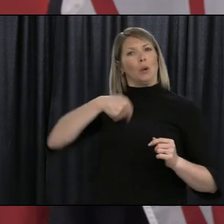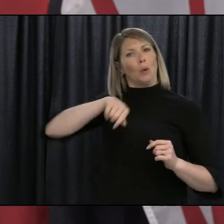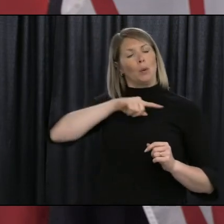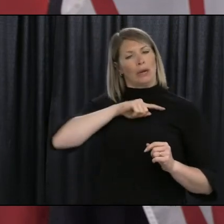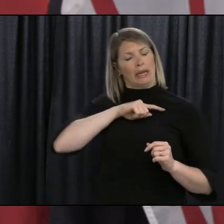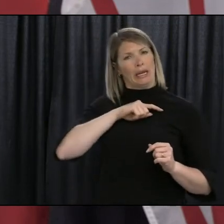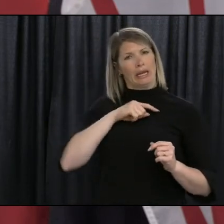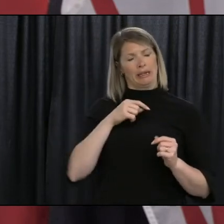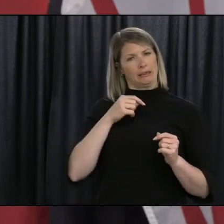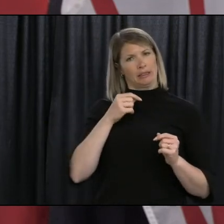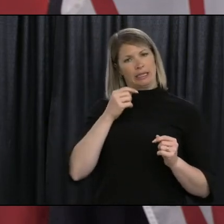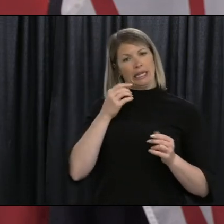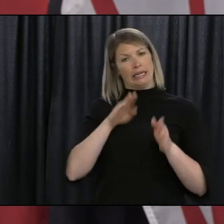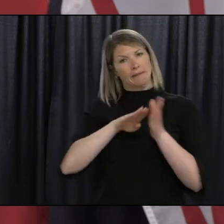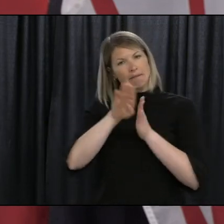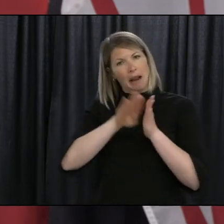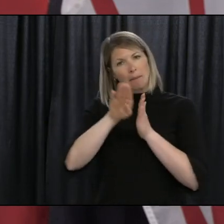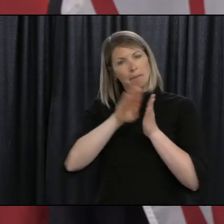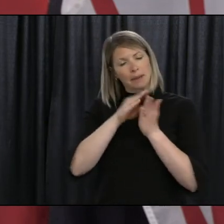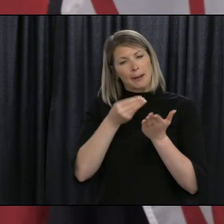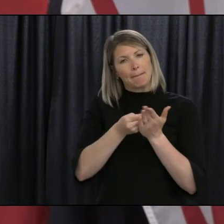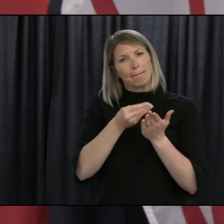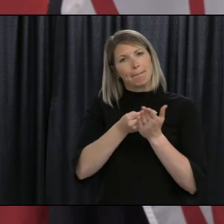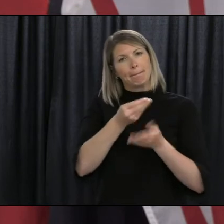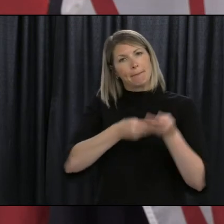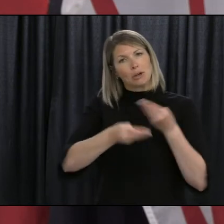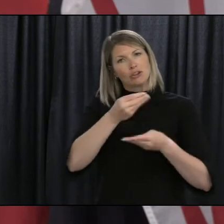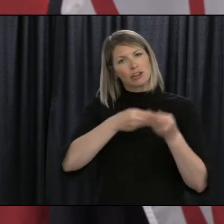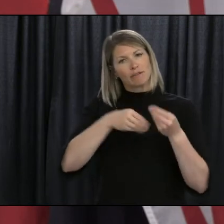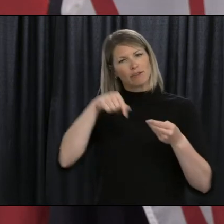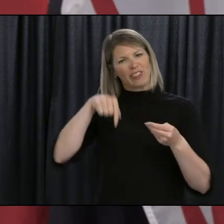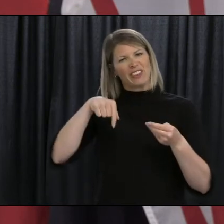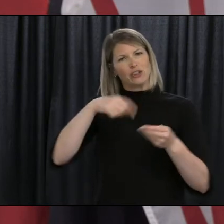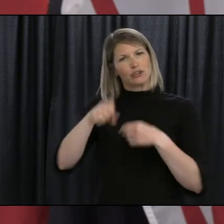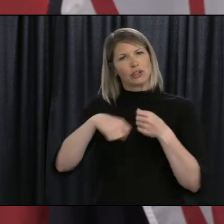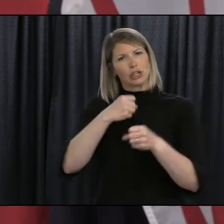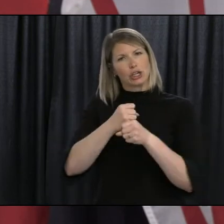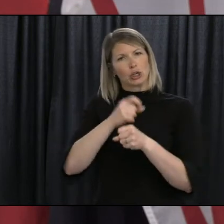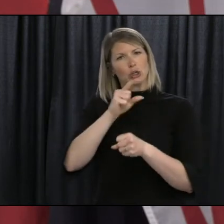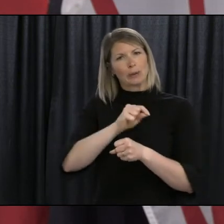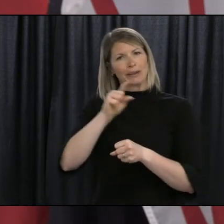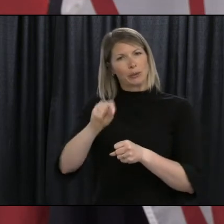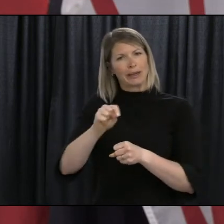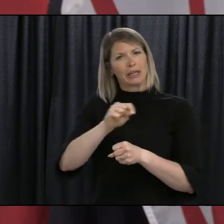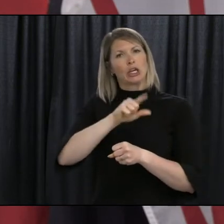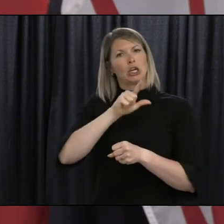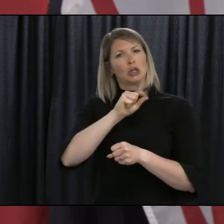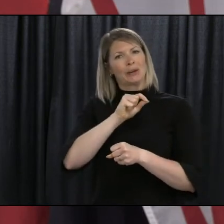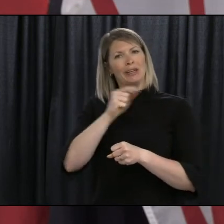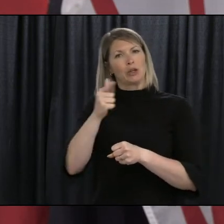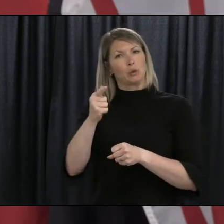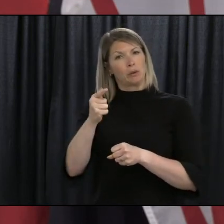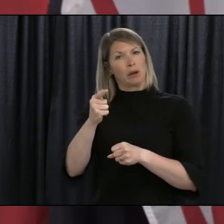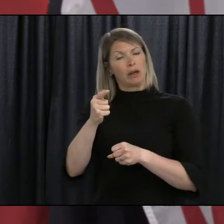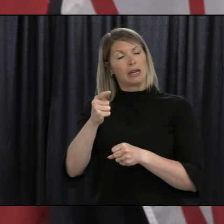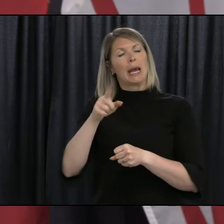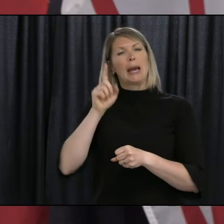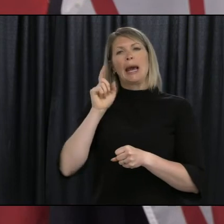of revenue, expenses, and what the economy is going to look like, we need to have a solid understanding of what